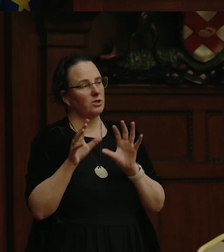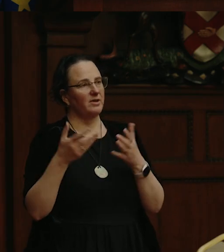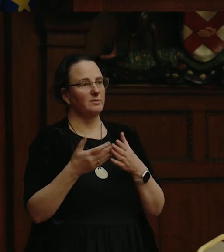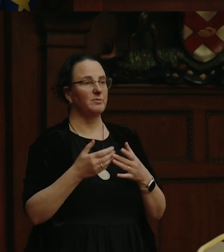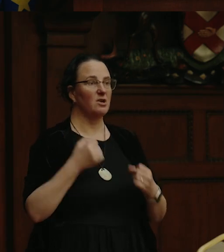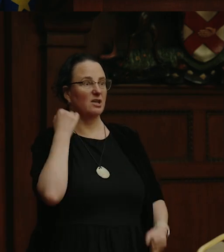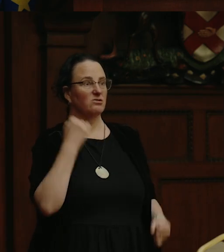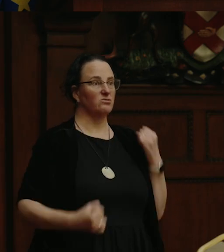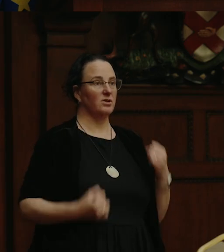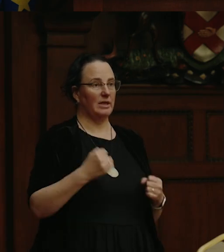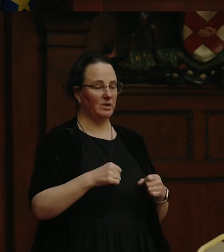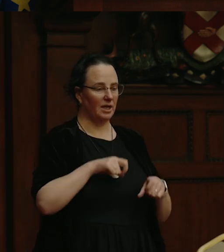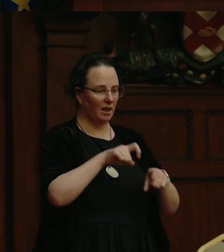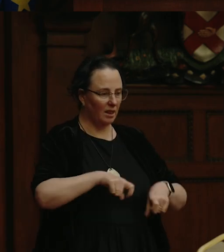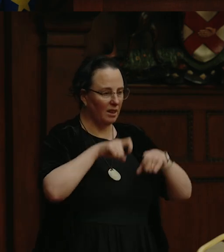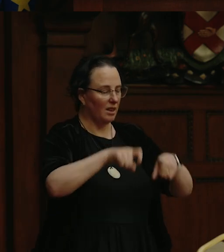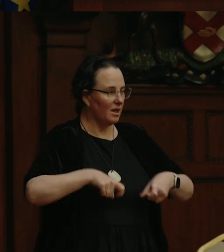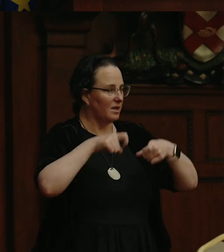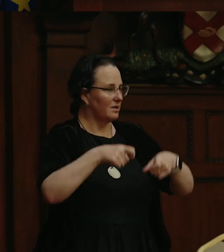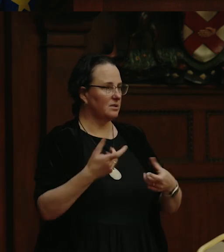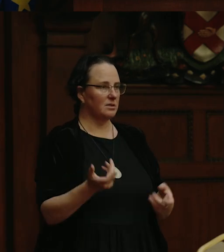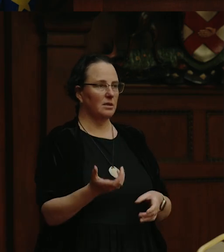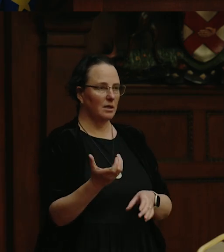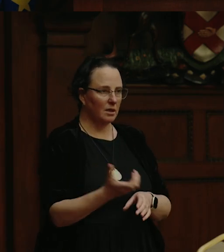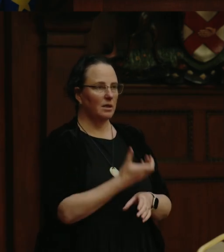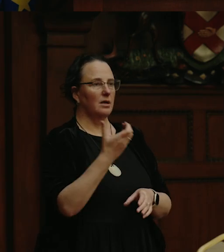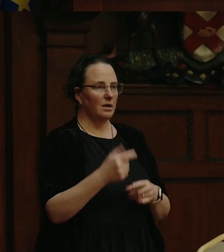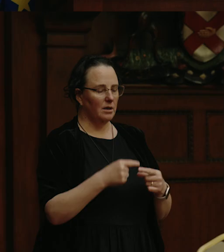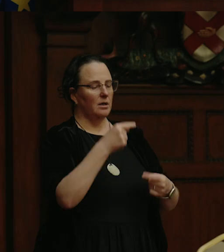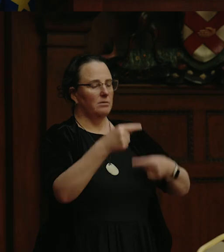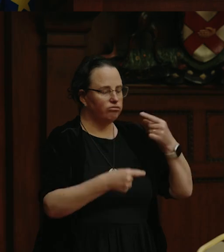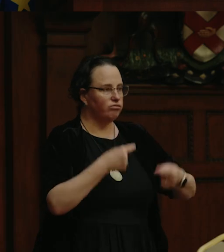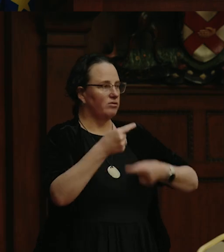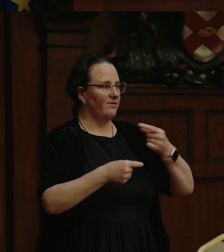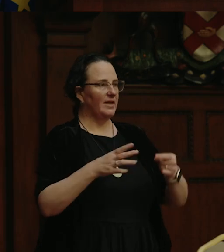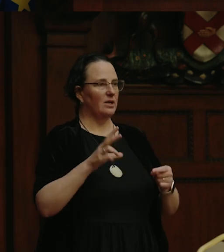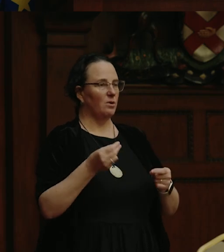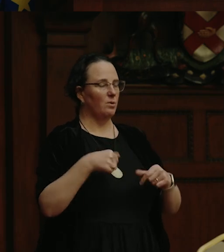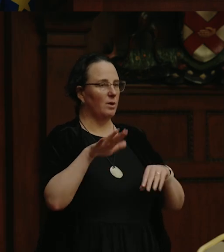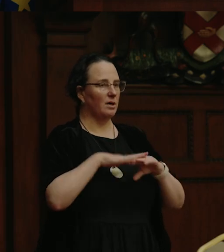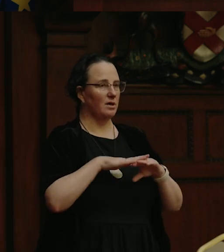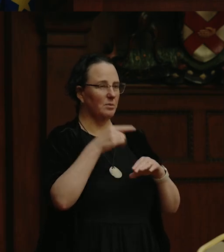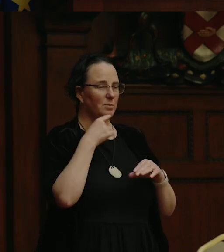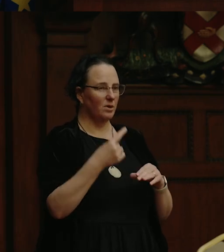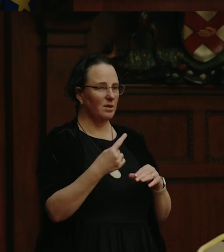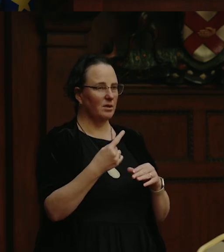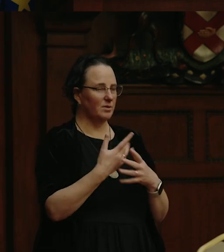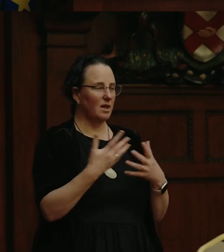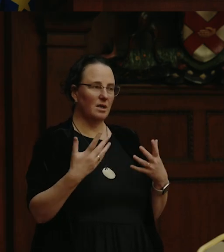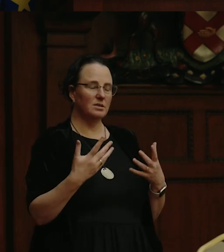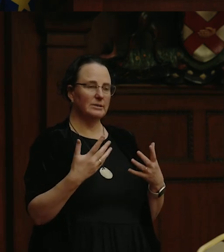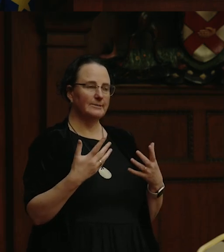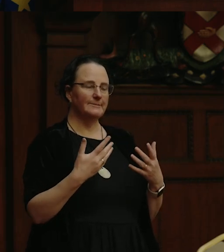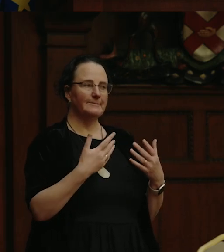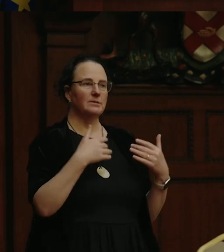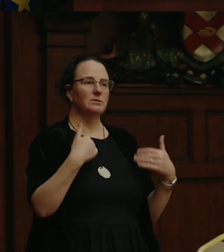stand still. So it's just the constant effort involved in that. And all of that came at a cost. So several